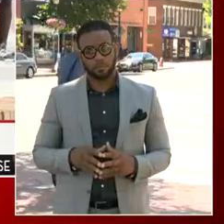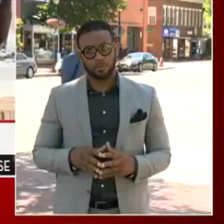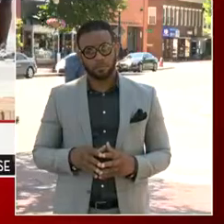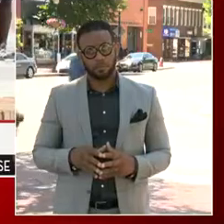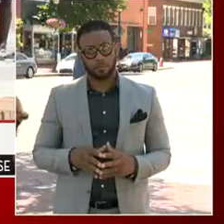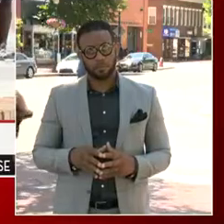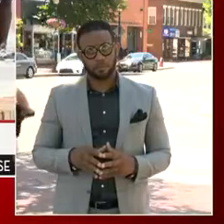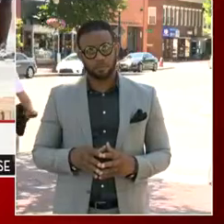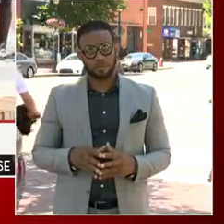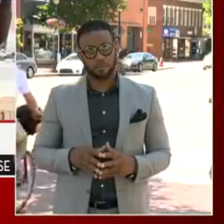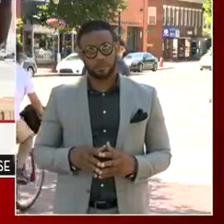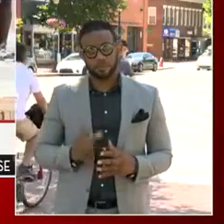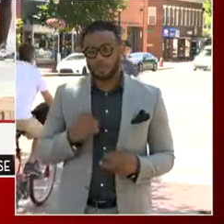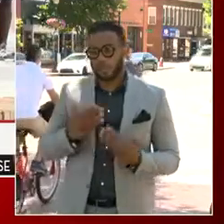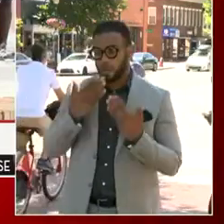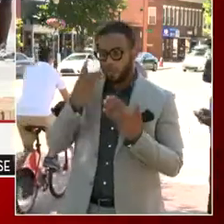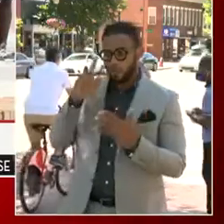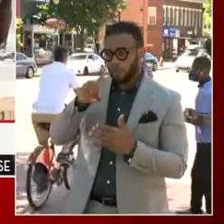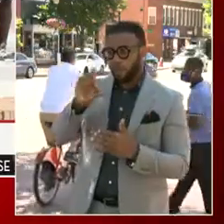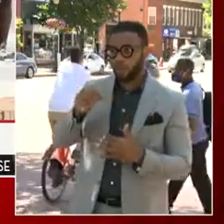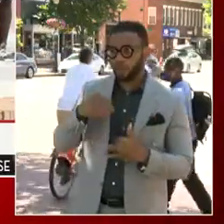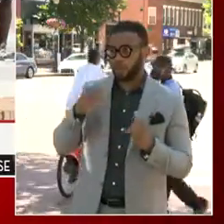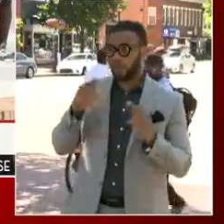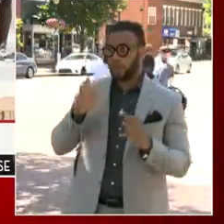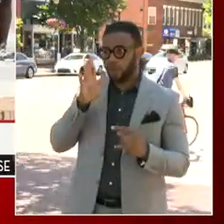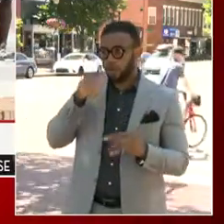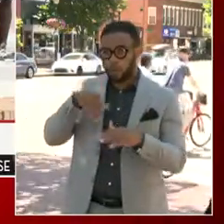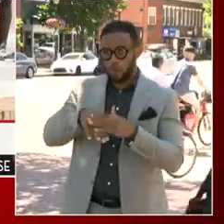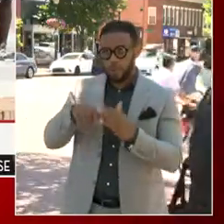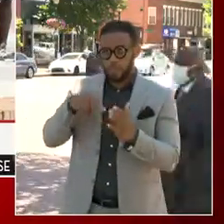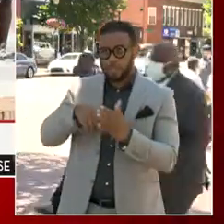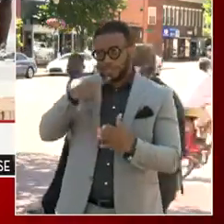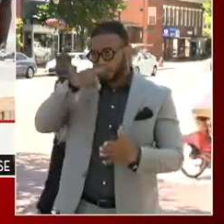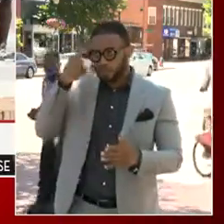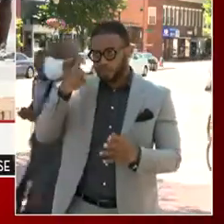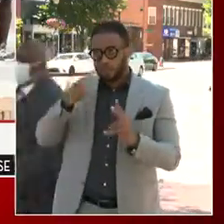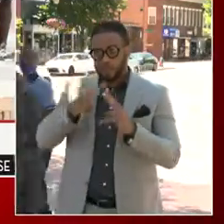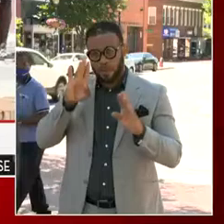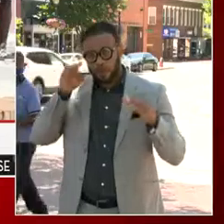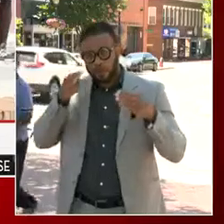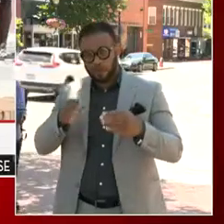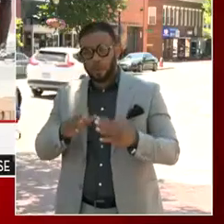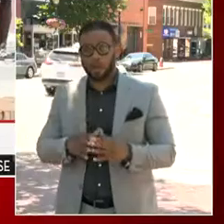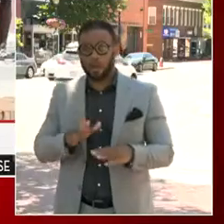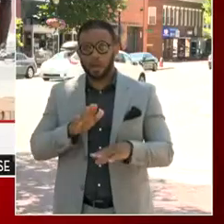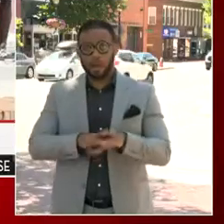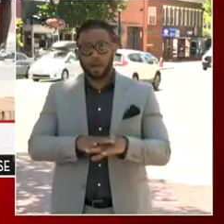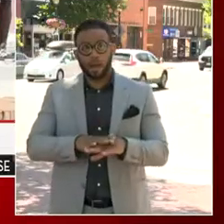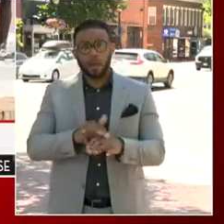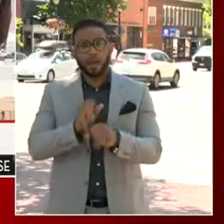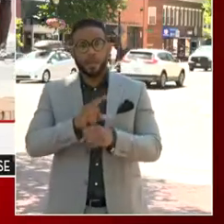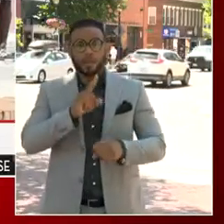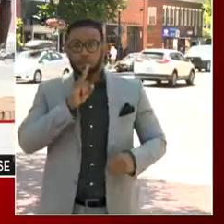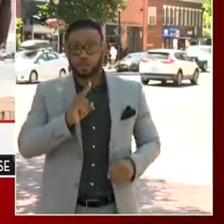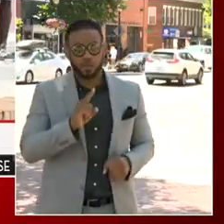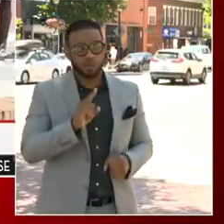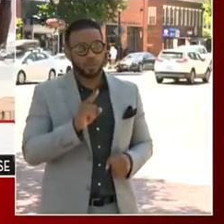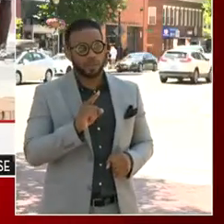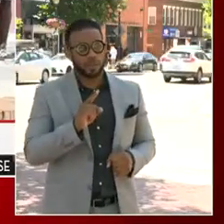I'm grateful for that question. We're all going into this summer very focused on making